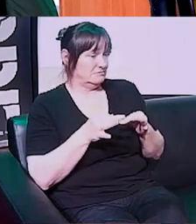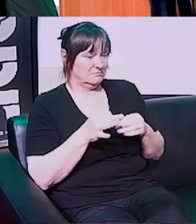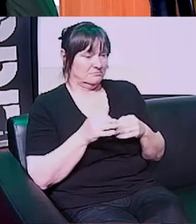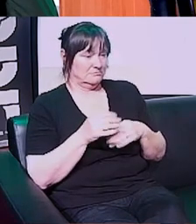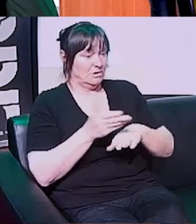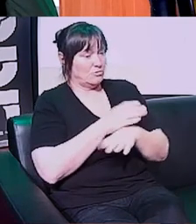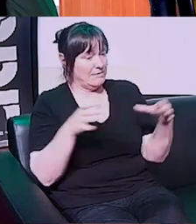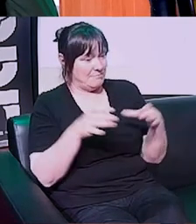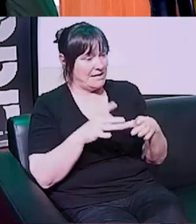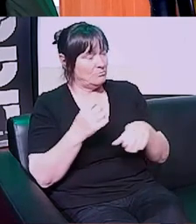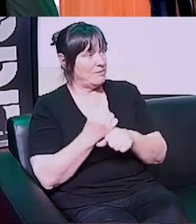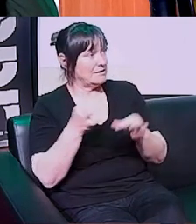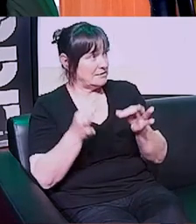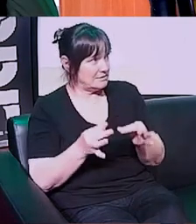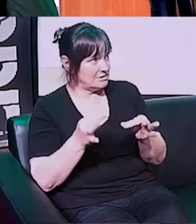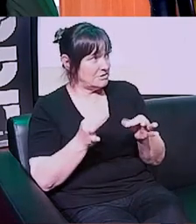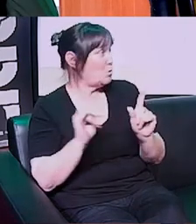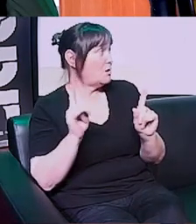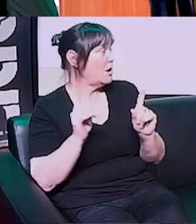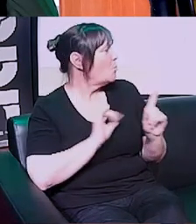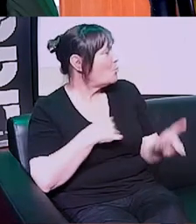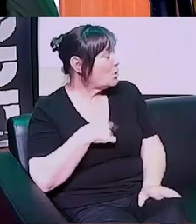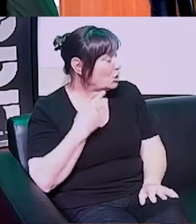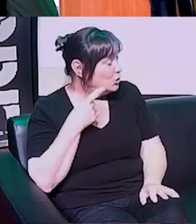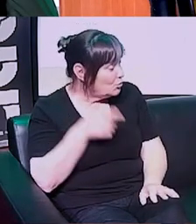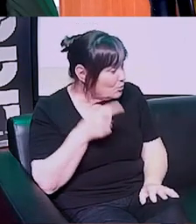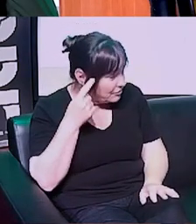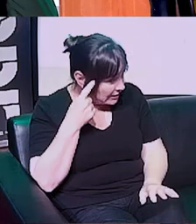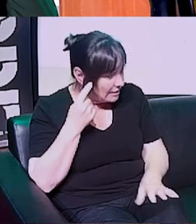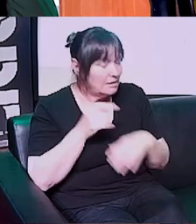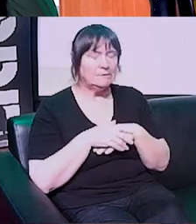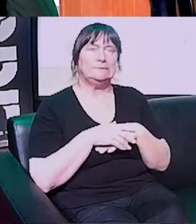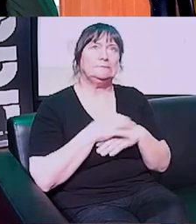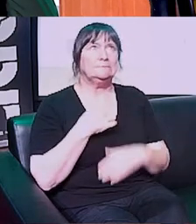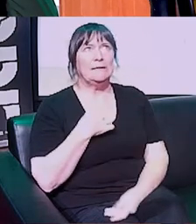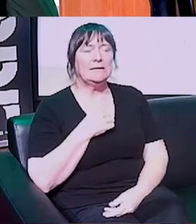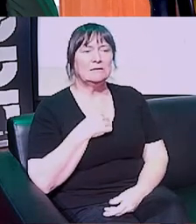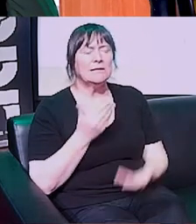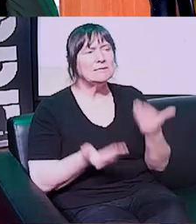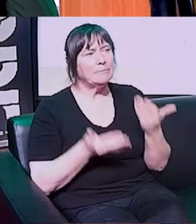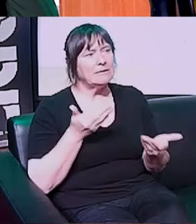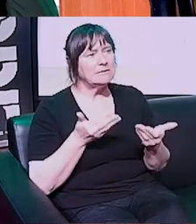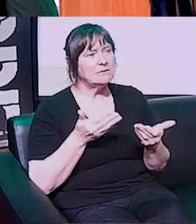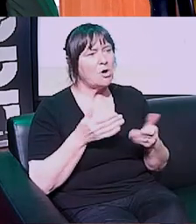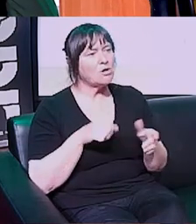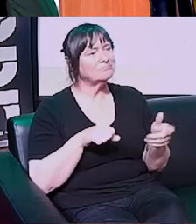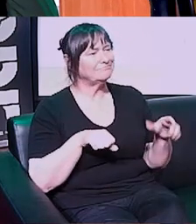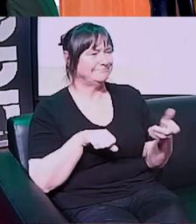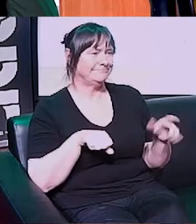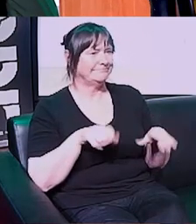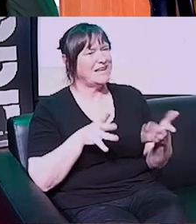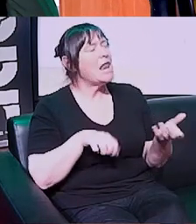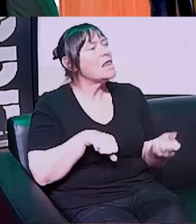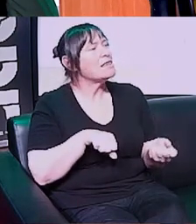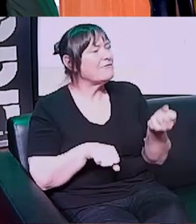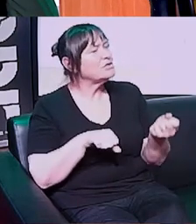that decision. So whatever the numbers end but up being. What do you think? What do I think? It really depends on leverage, right? So it